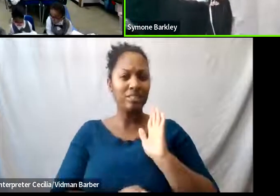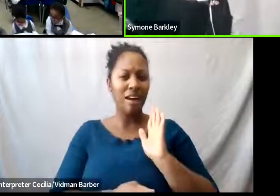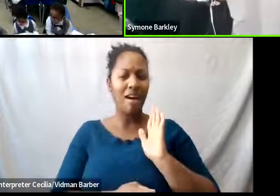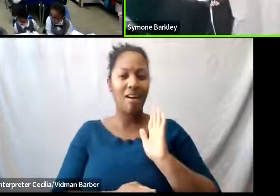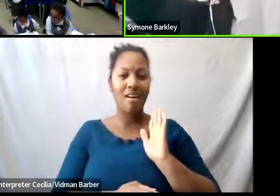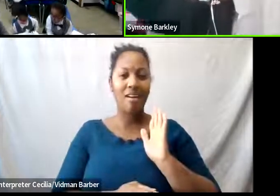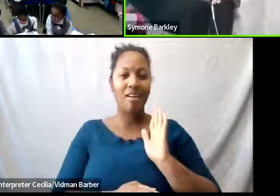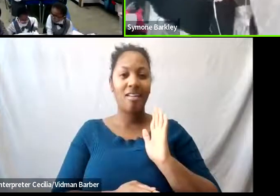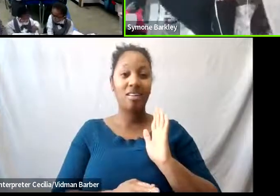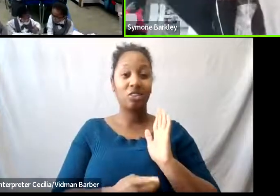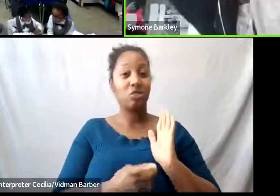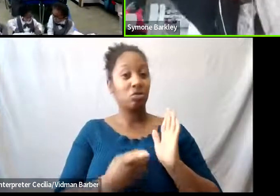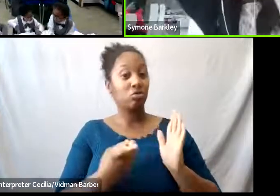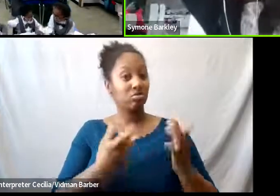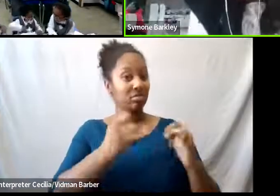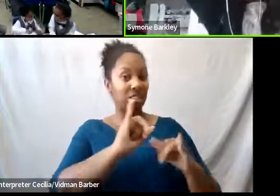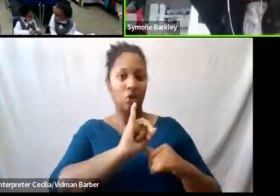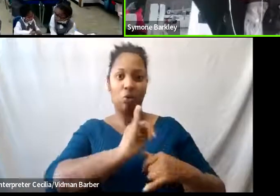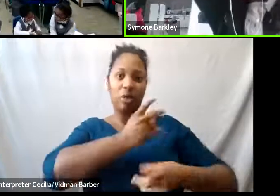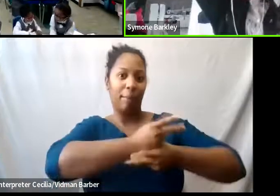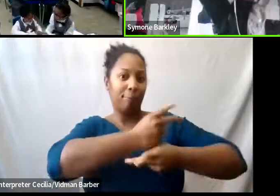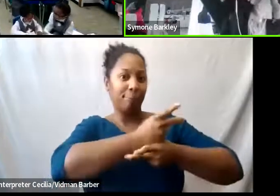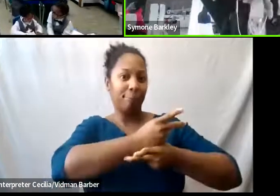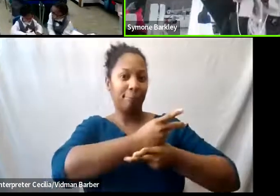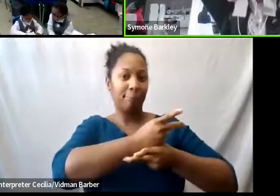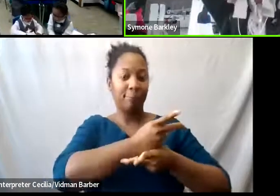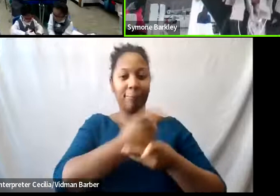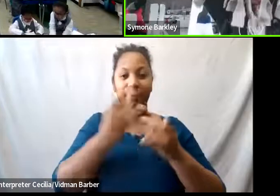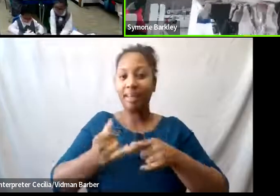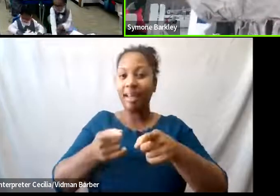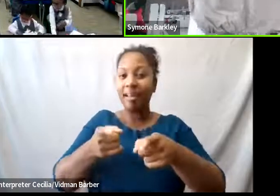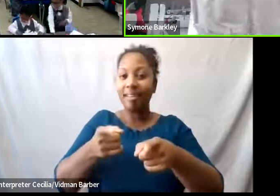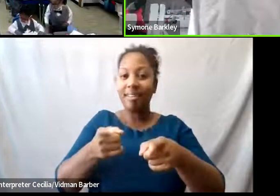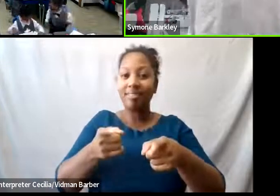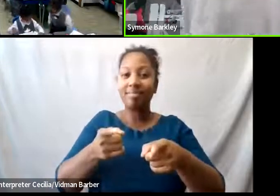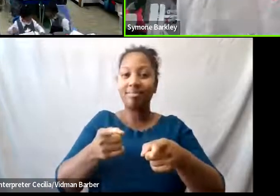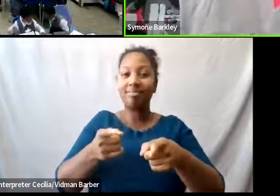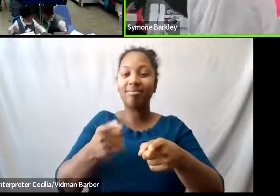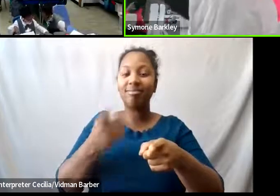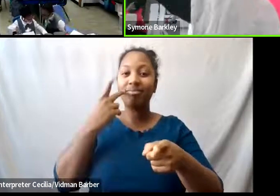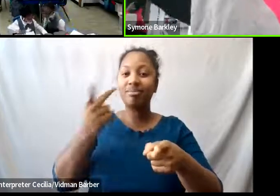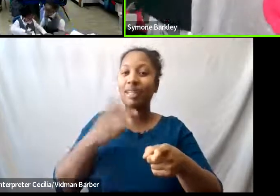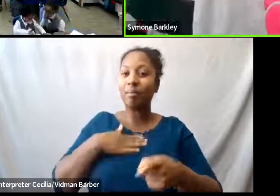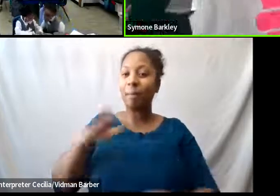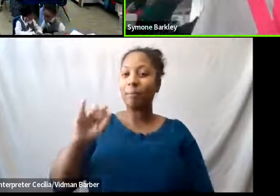design. And so I still used it. And boom, that's what it looks like.